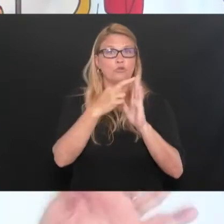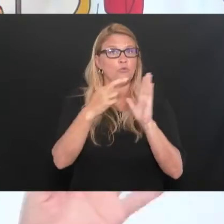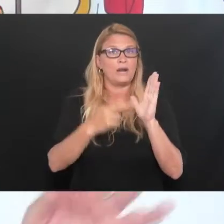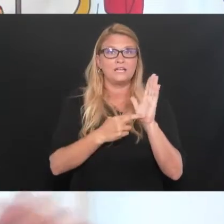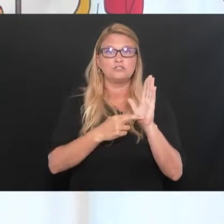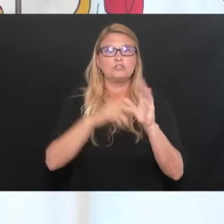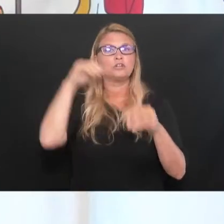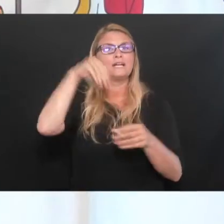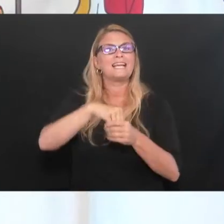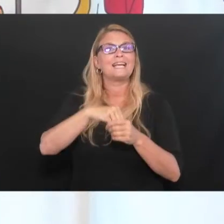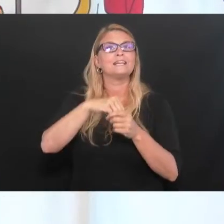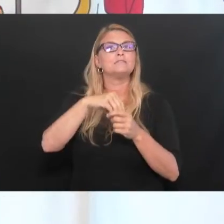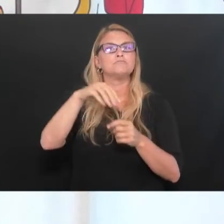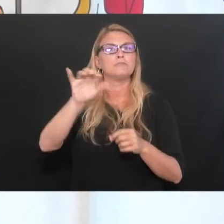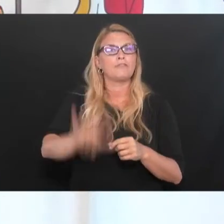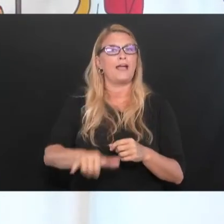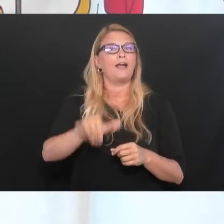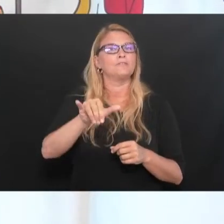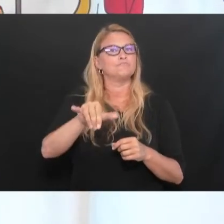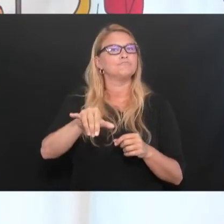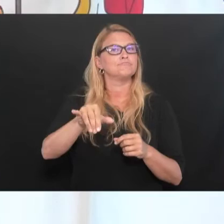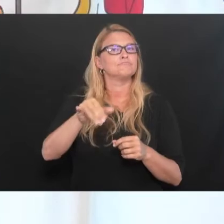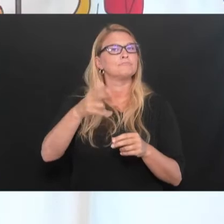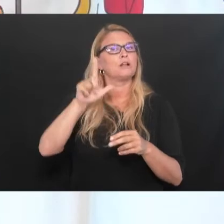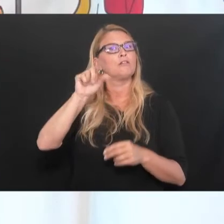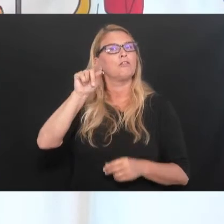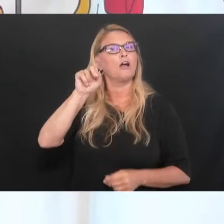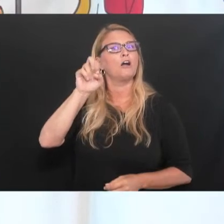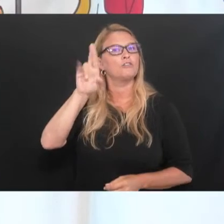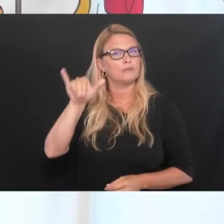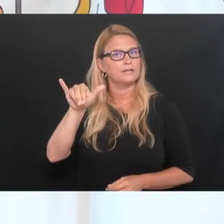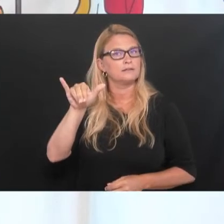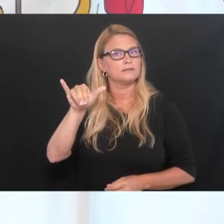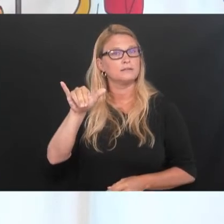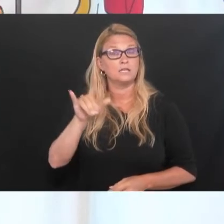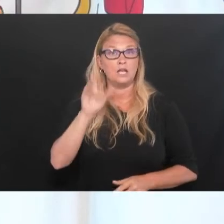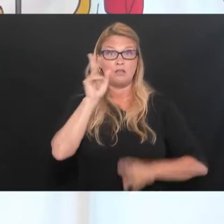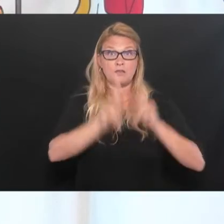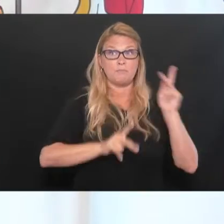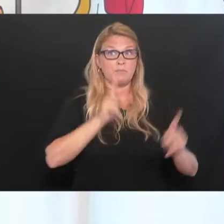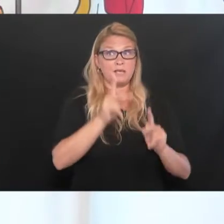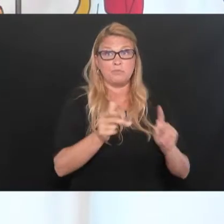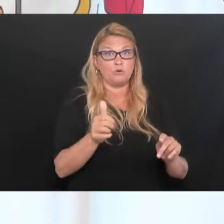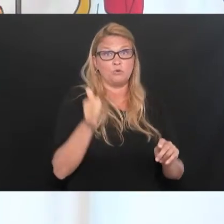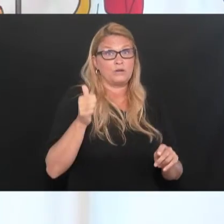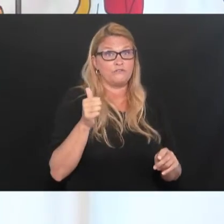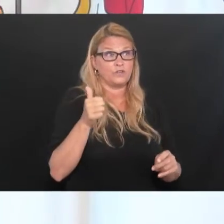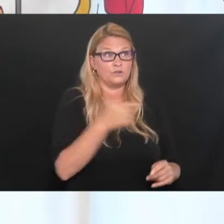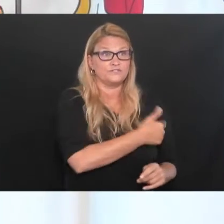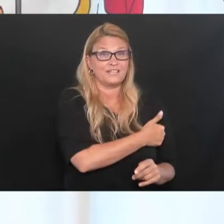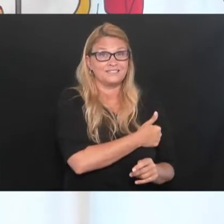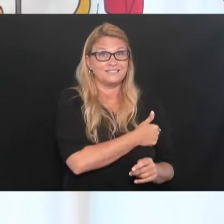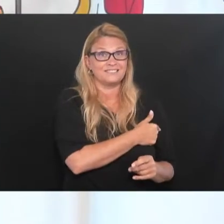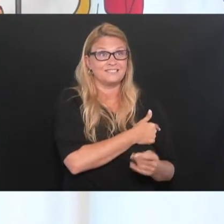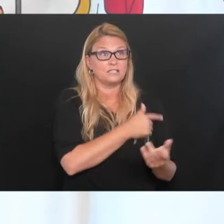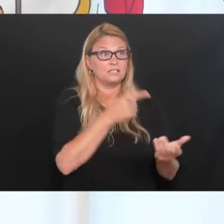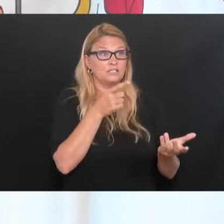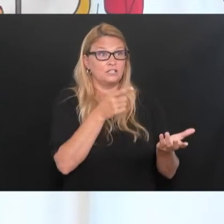and you're in the drawing, right? For those that aren't vaccinated, do you realize you're in a drawing